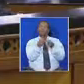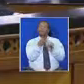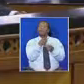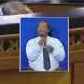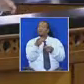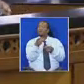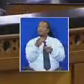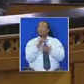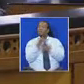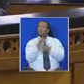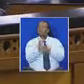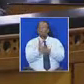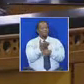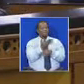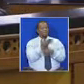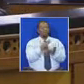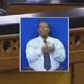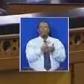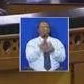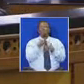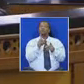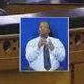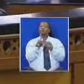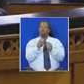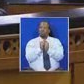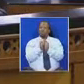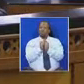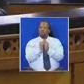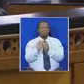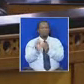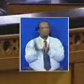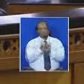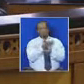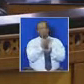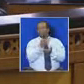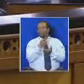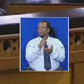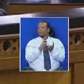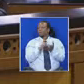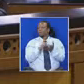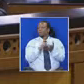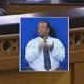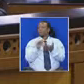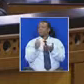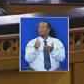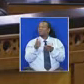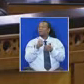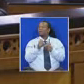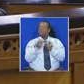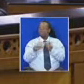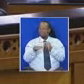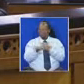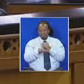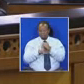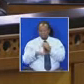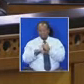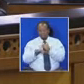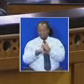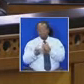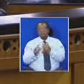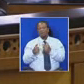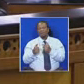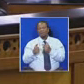the departments of the Human Rights and Human Rights together. The officials who do not tax credit